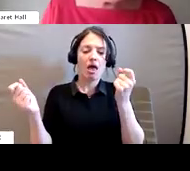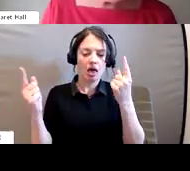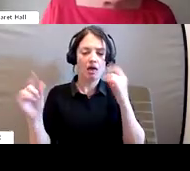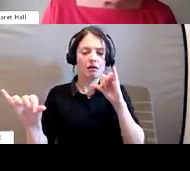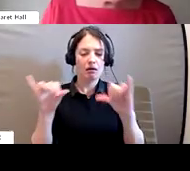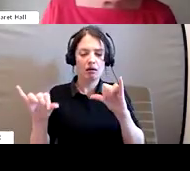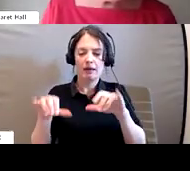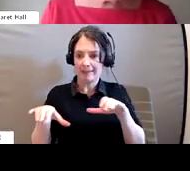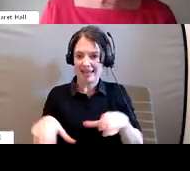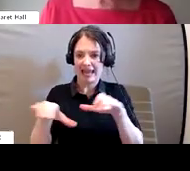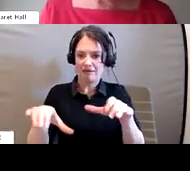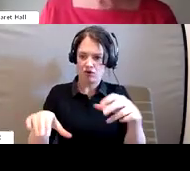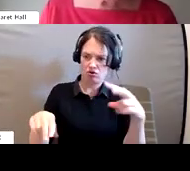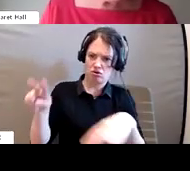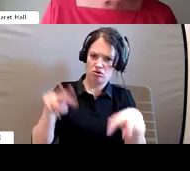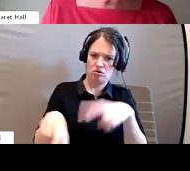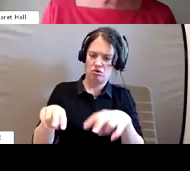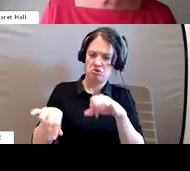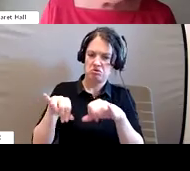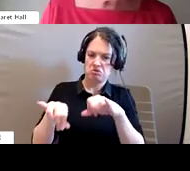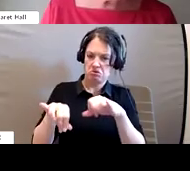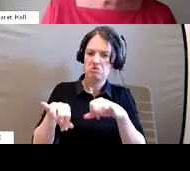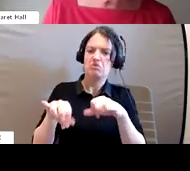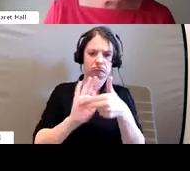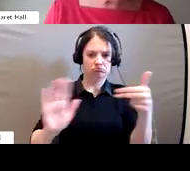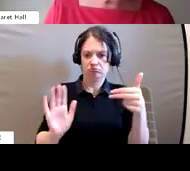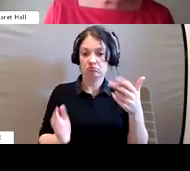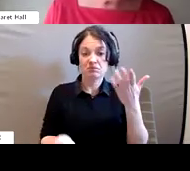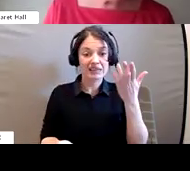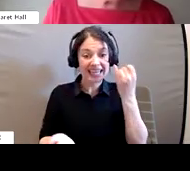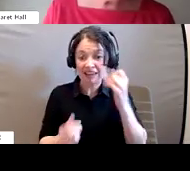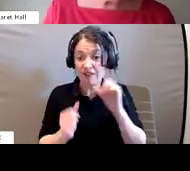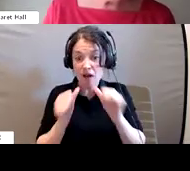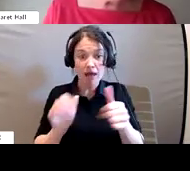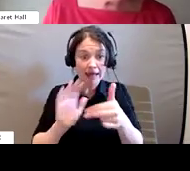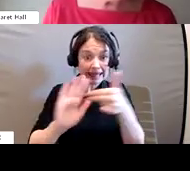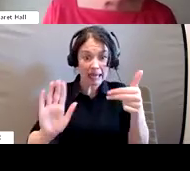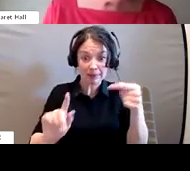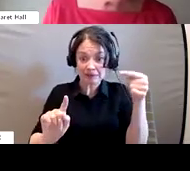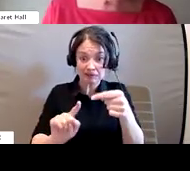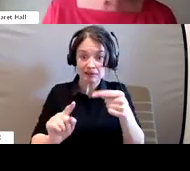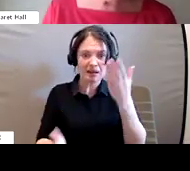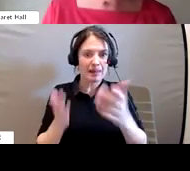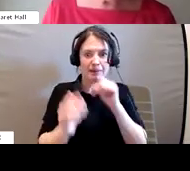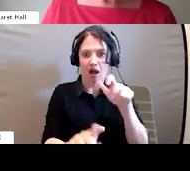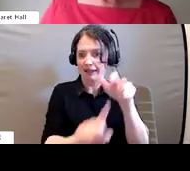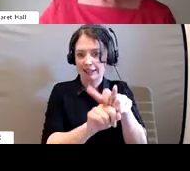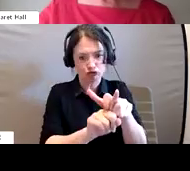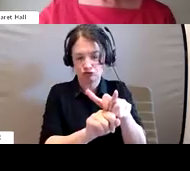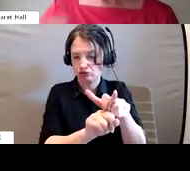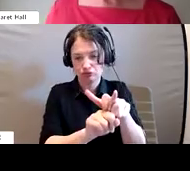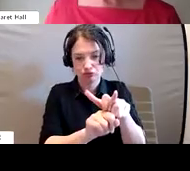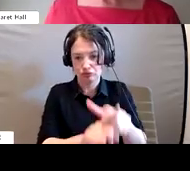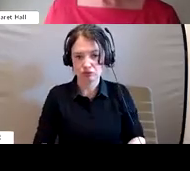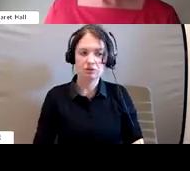behavior that I think would otherwise not be caught by existing crimes,